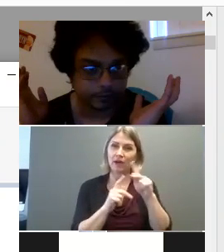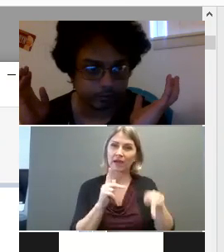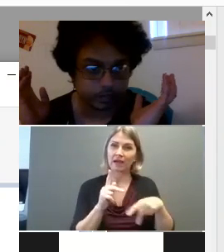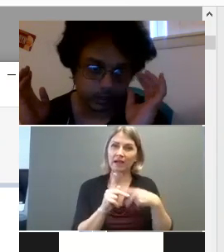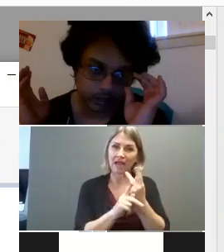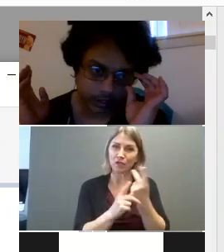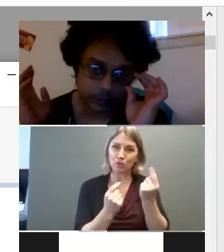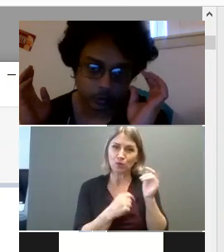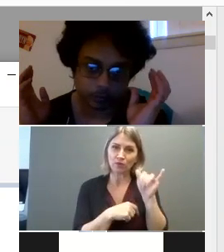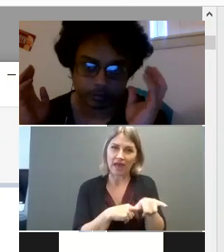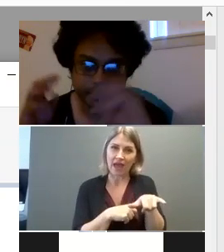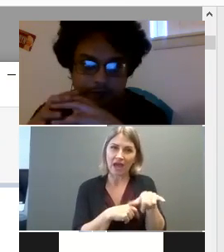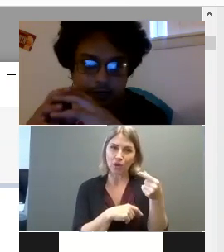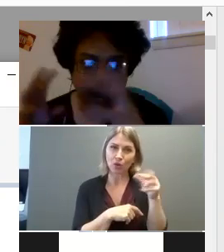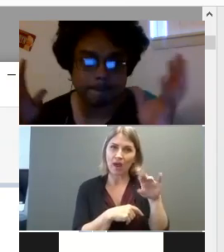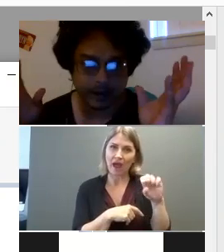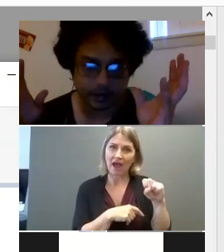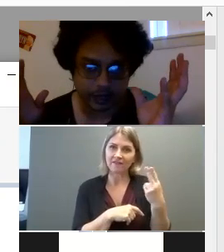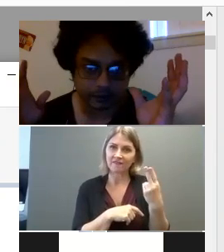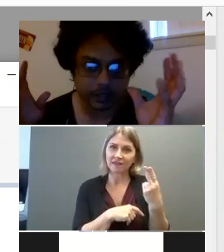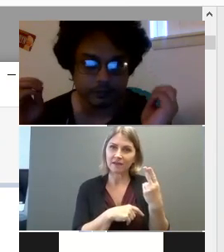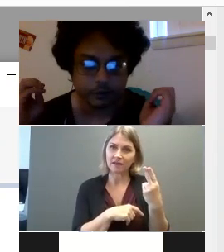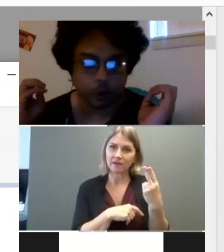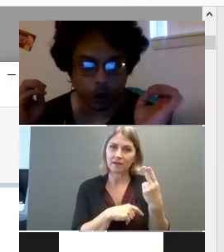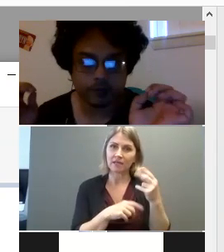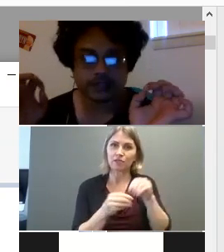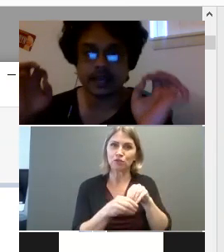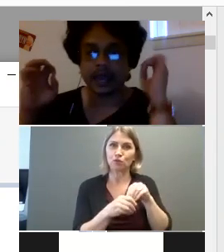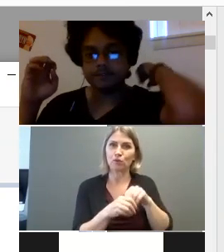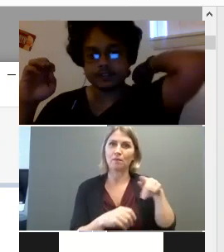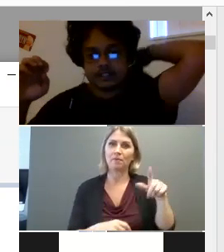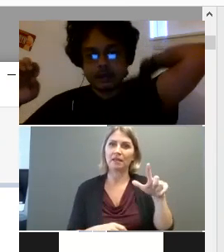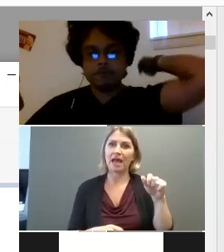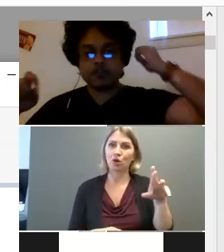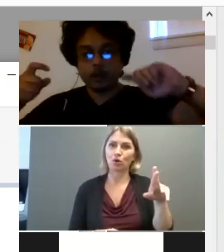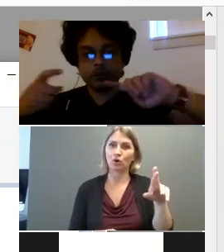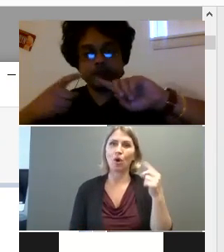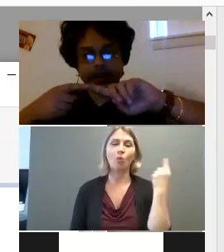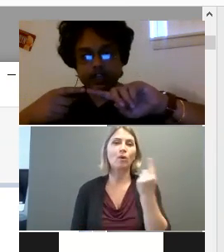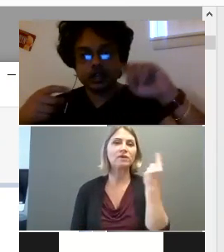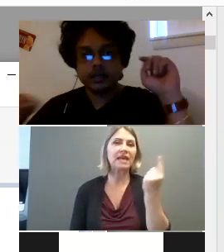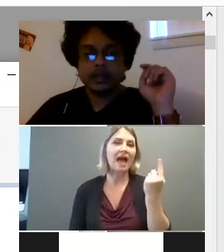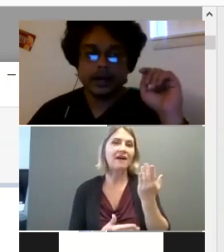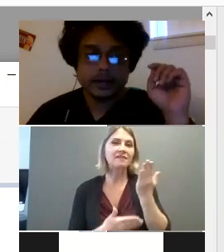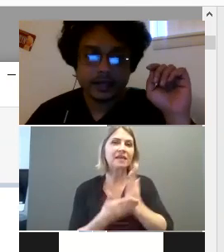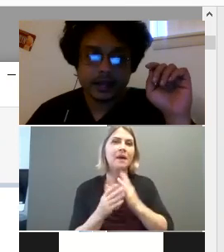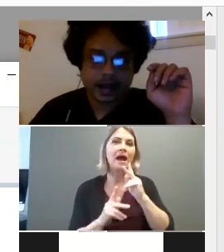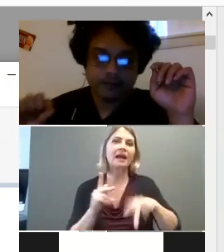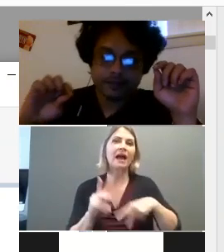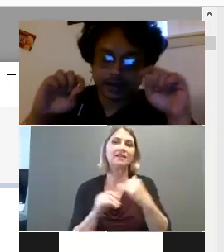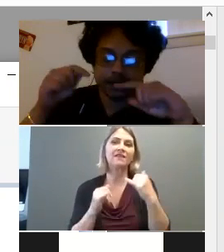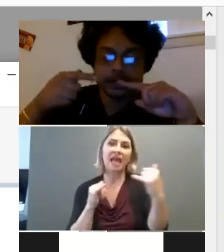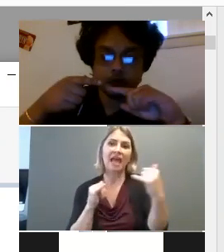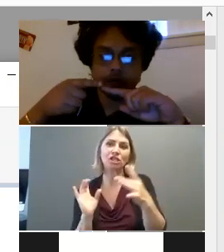graph into a planar graph. We would always have some form of an edge connecting